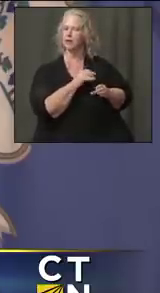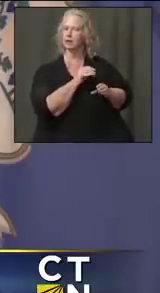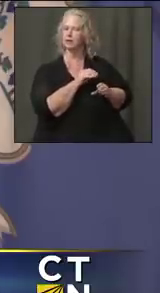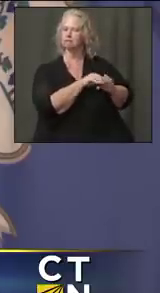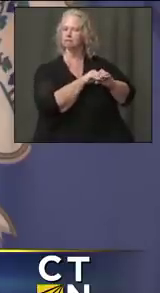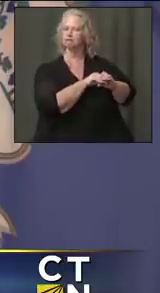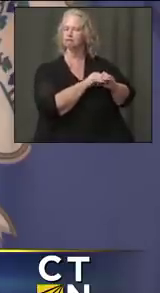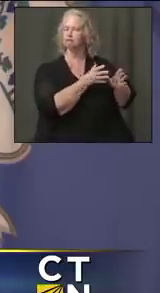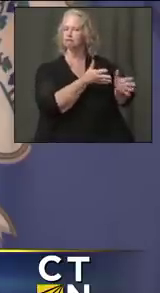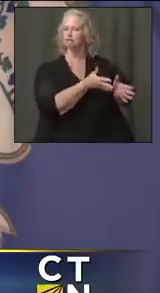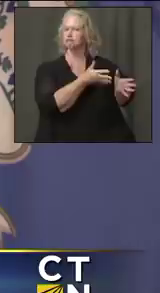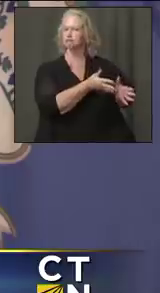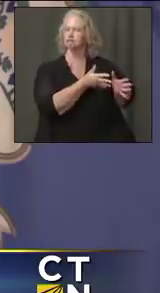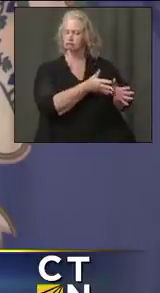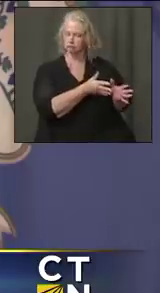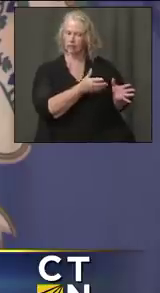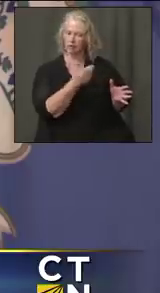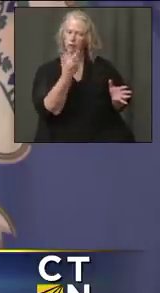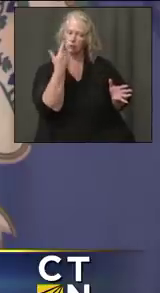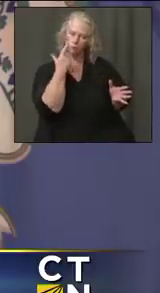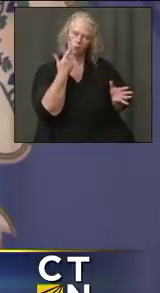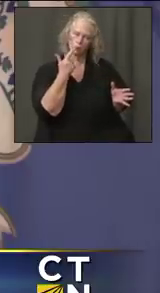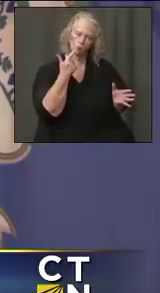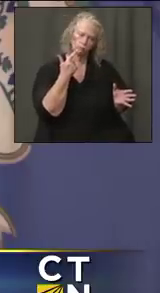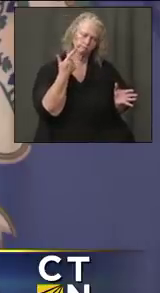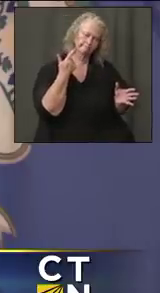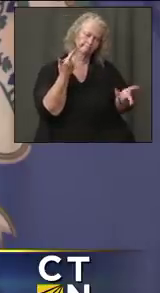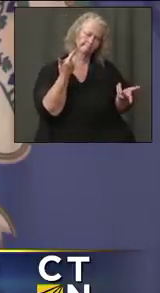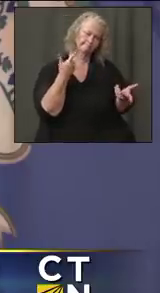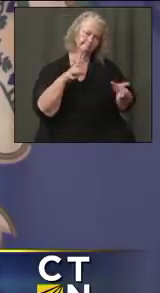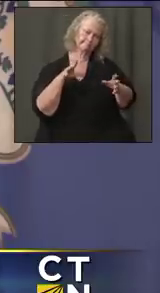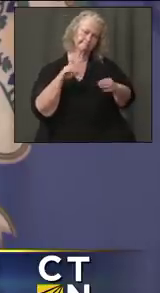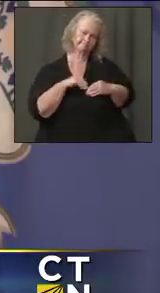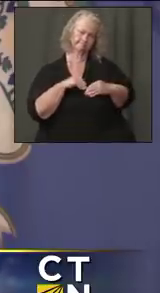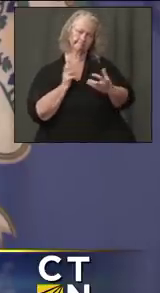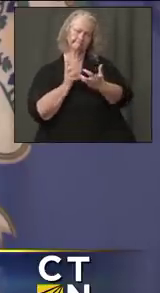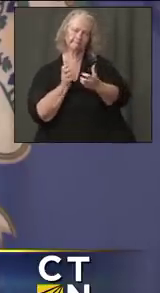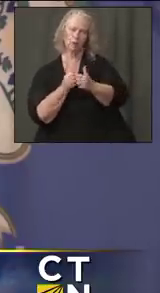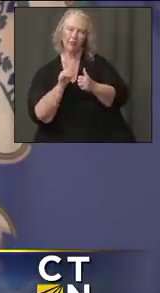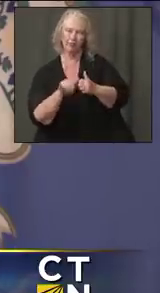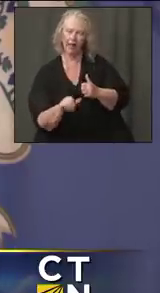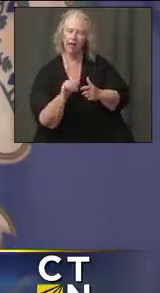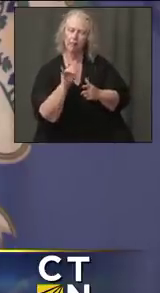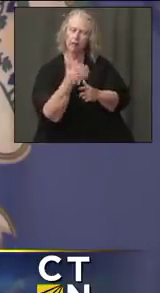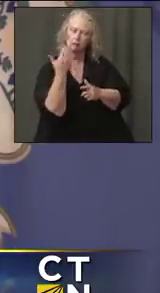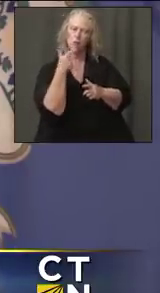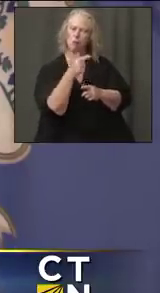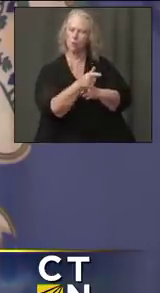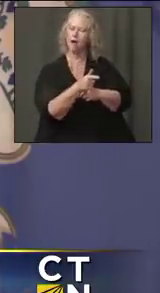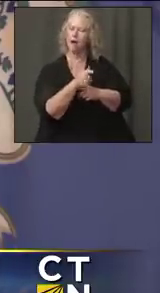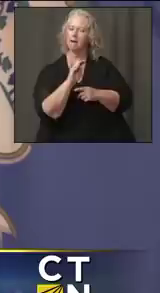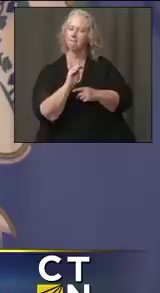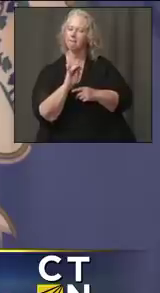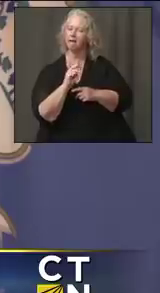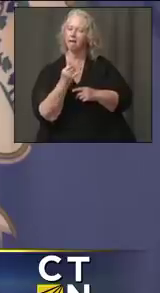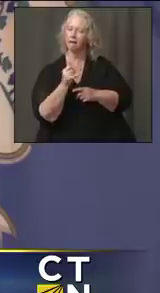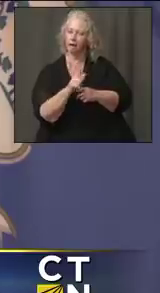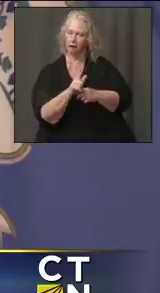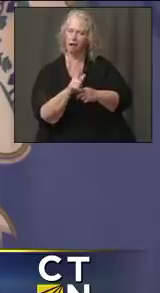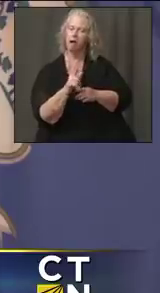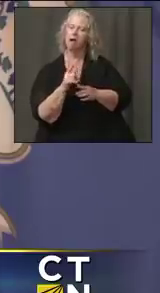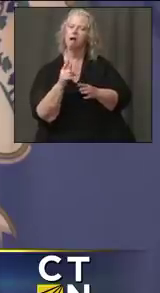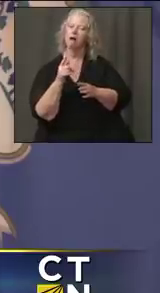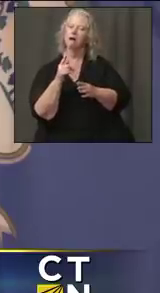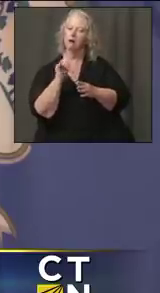changes necessitated by the COVID virus. But that's why Miguel is going to be getting out to all the superintendents what these